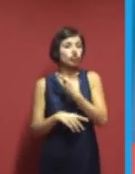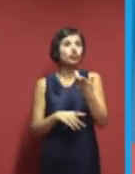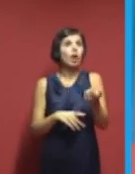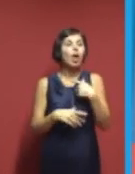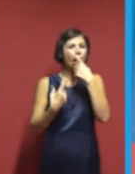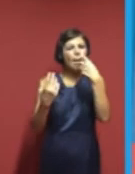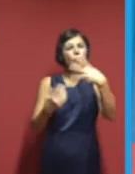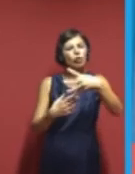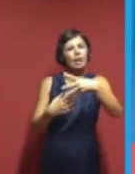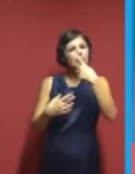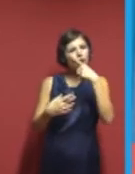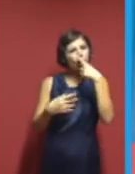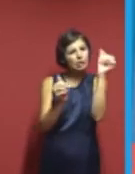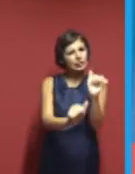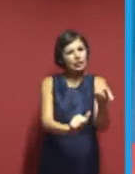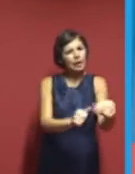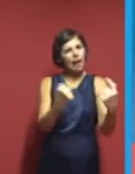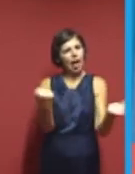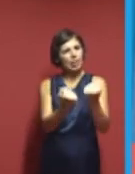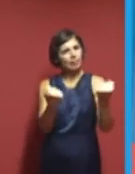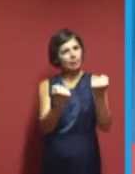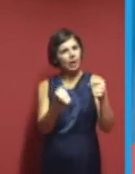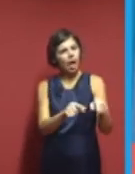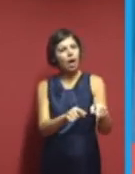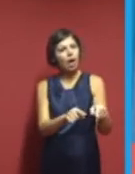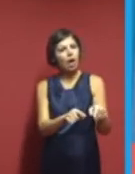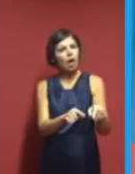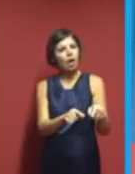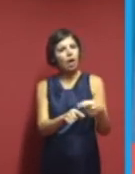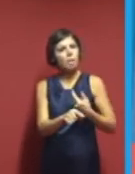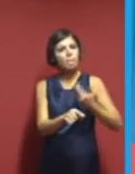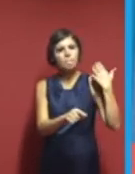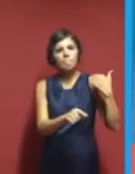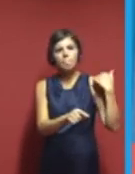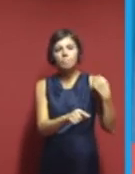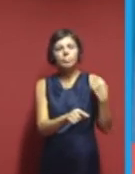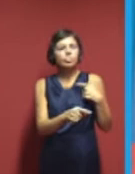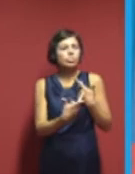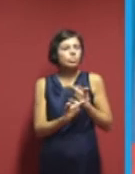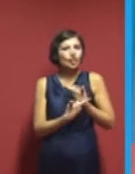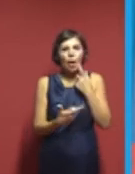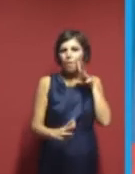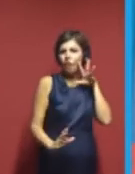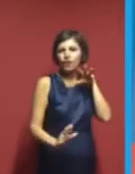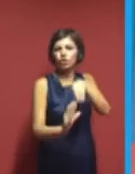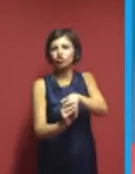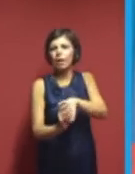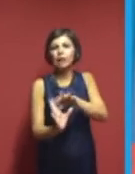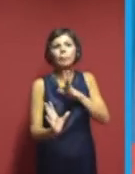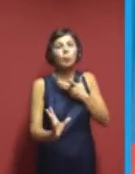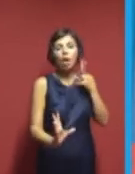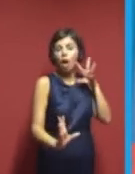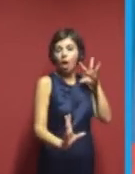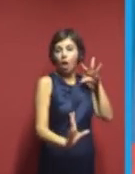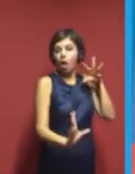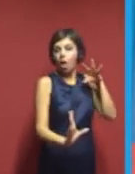him on to the next activity. So it's no wonder that by age 5, Montessori students test better in the areas of reading,